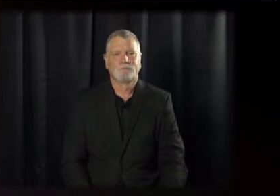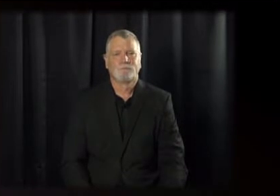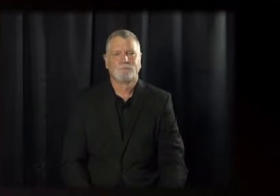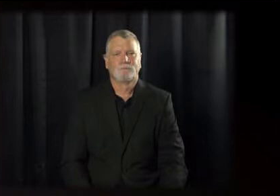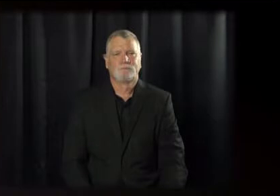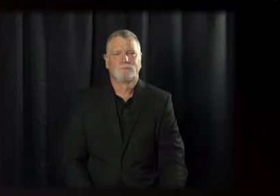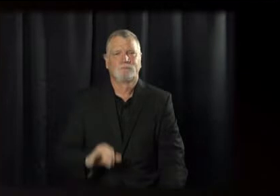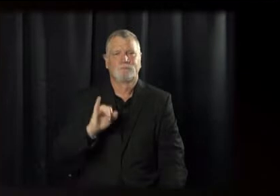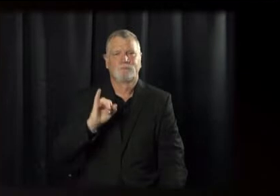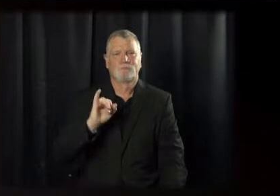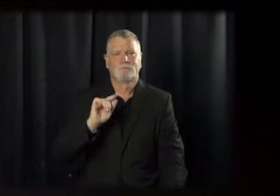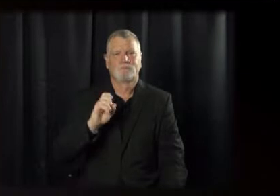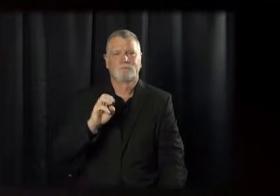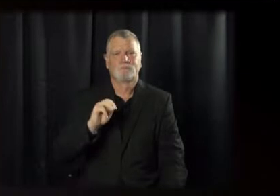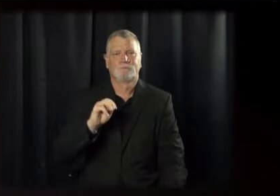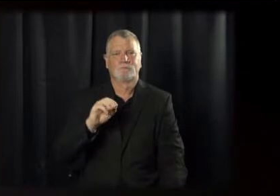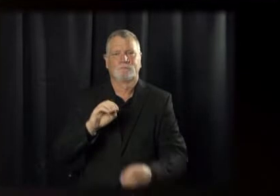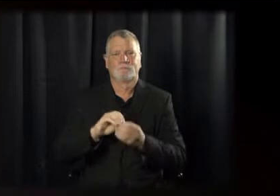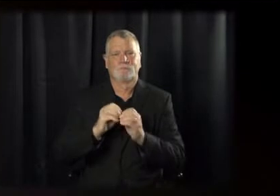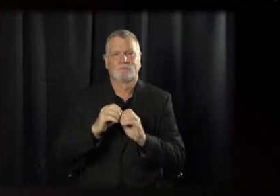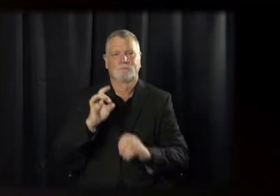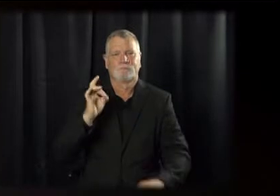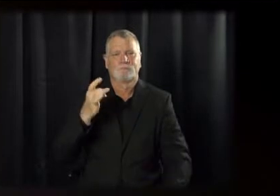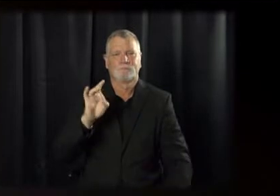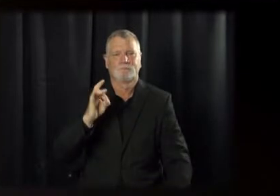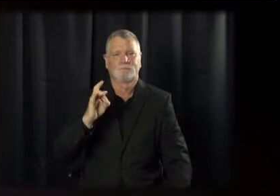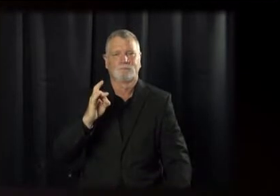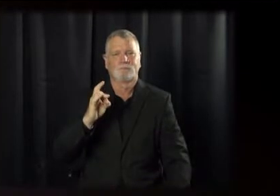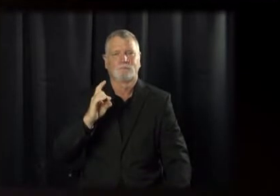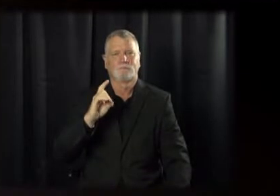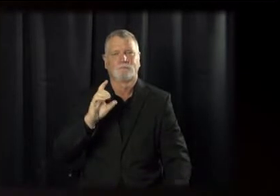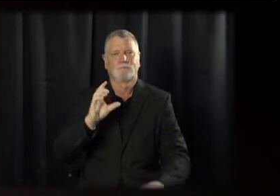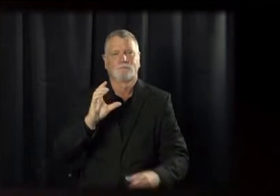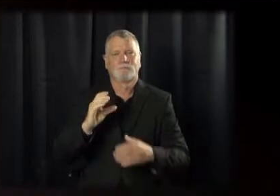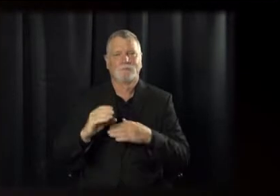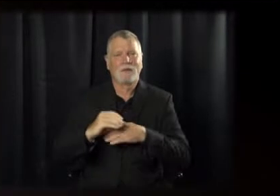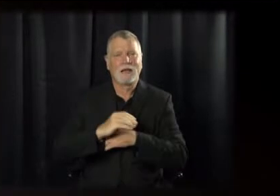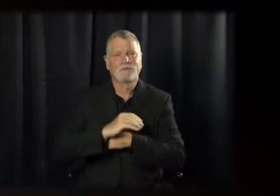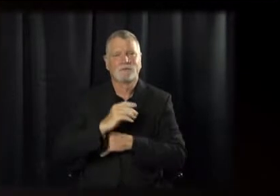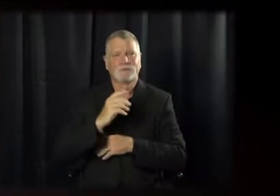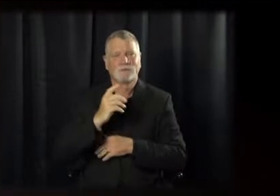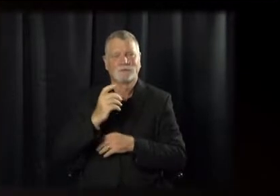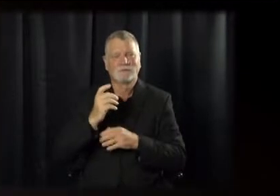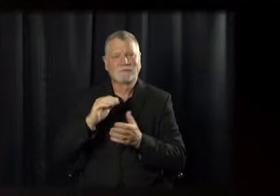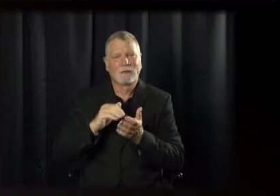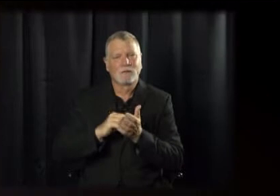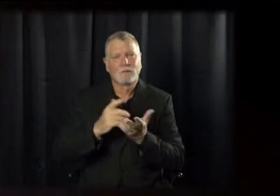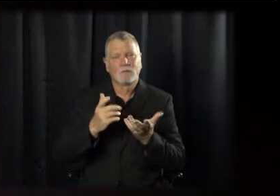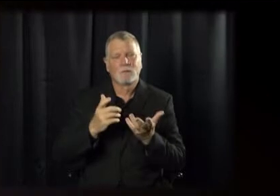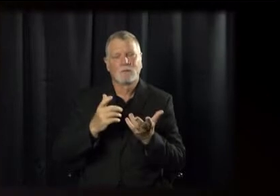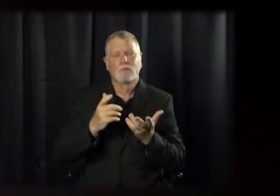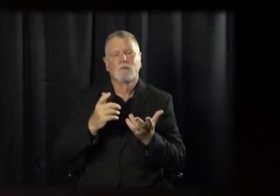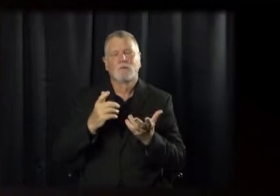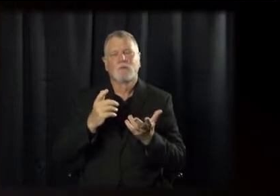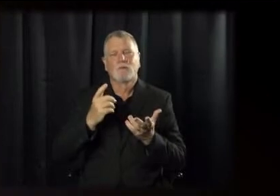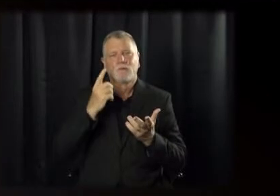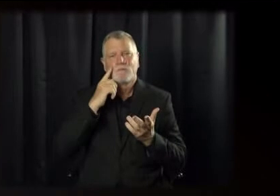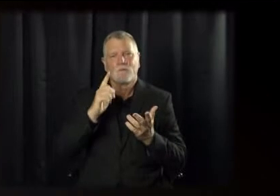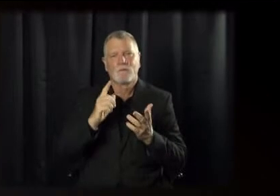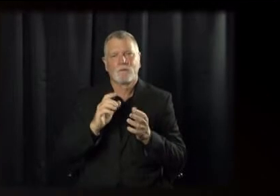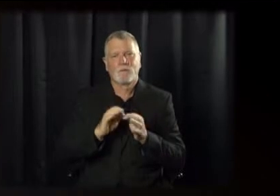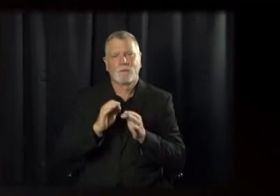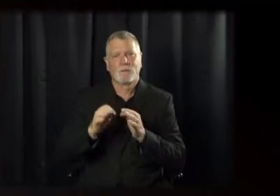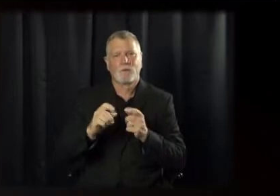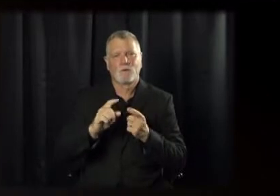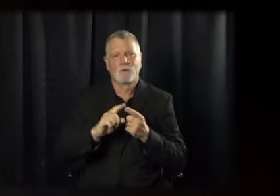Item number 18, the Comprehensive Cancer Center is requesting to extend fiscal year 2020 CapEx